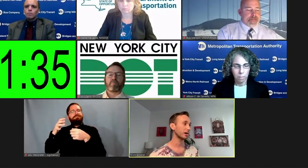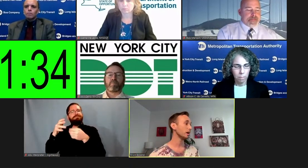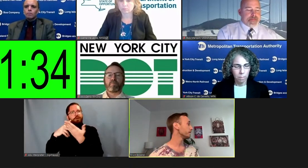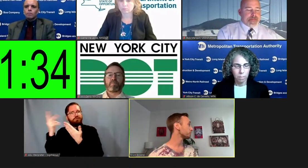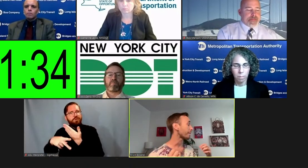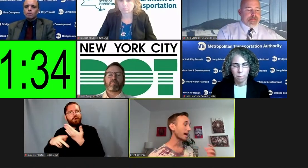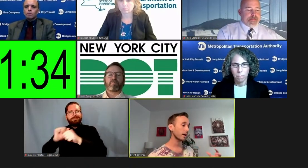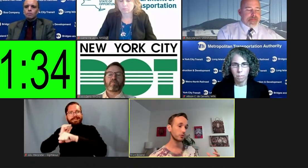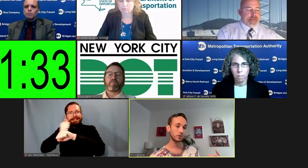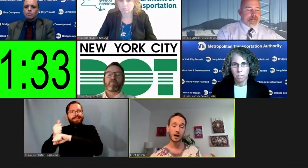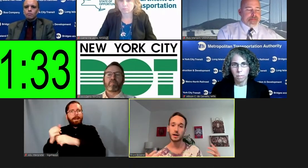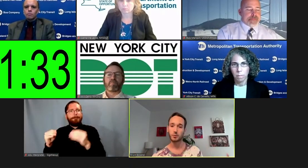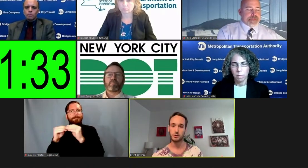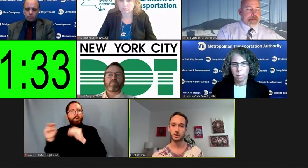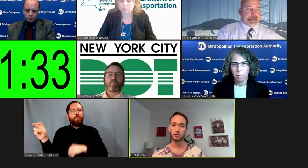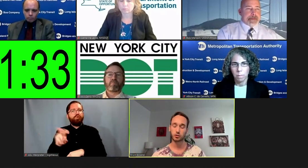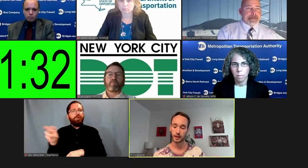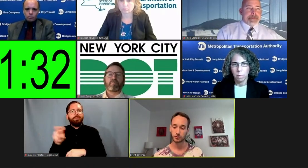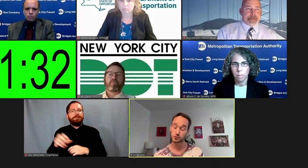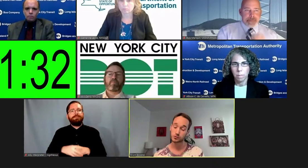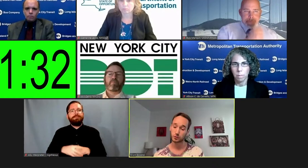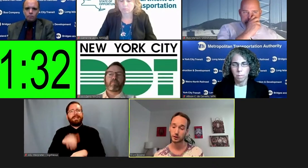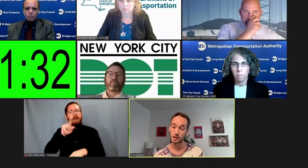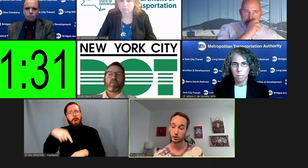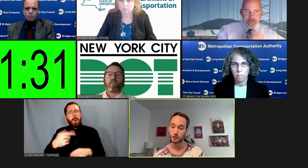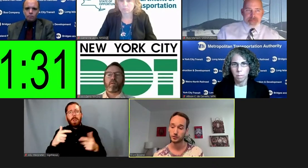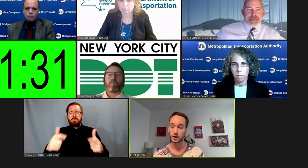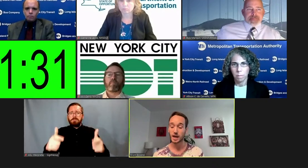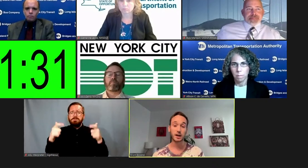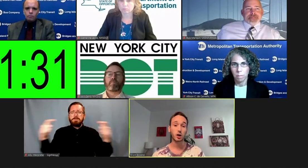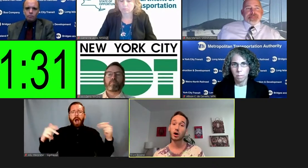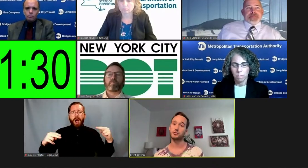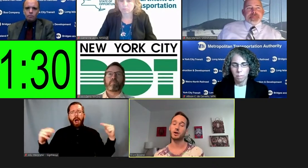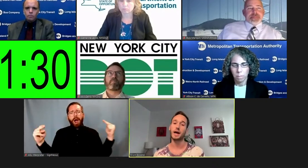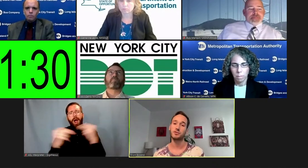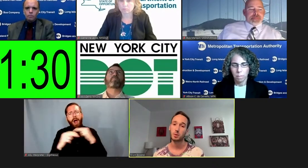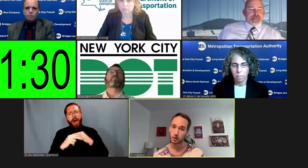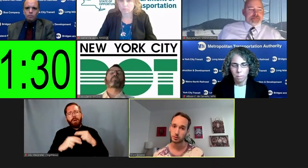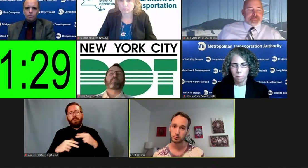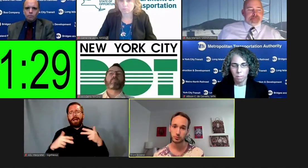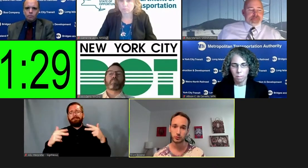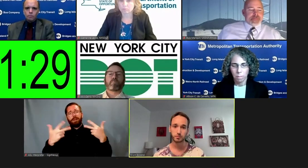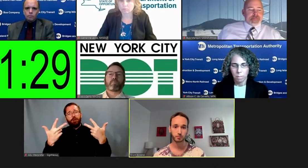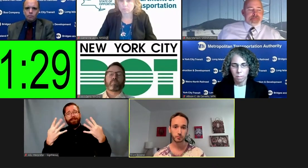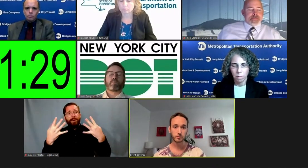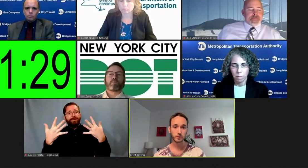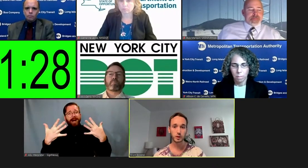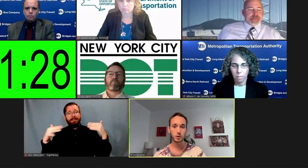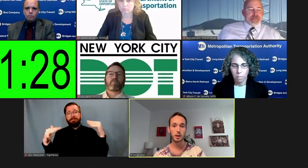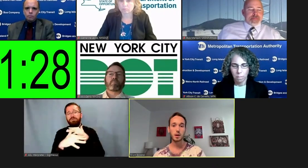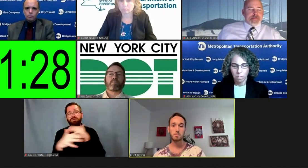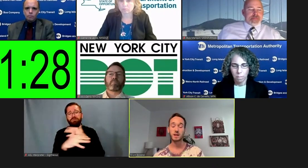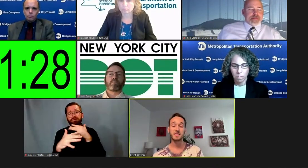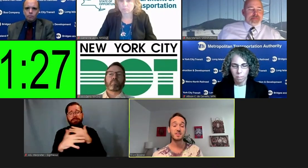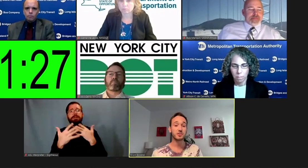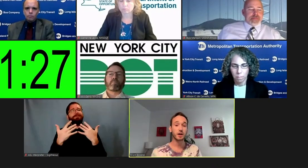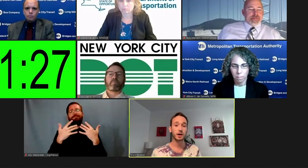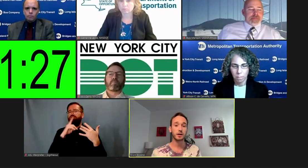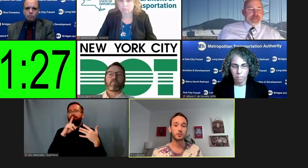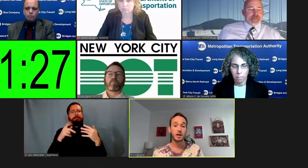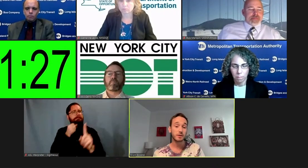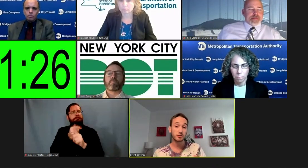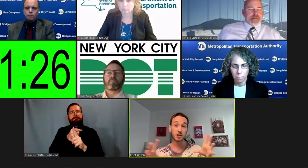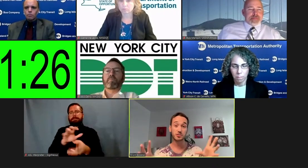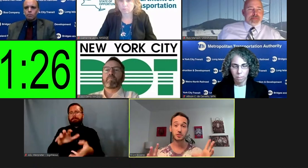for these massive highways that destroy our neighborhoods and cause our asthma problems but this is